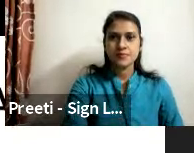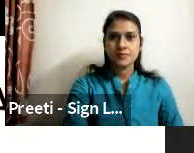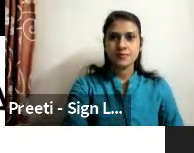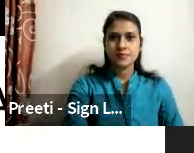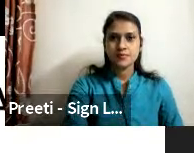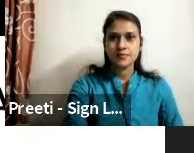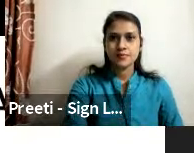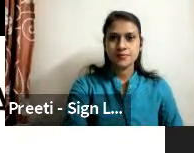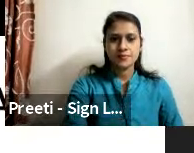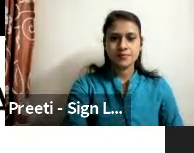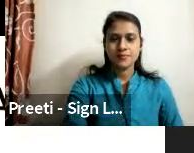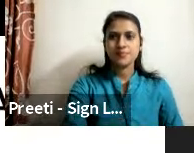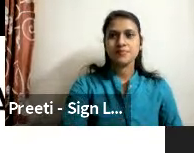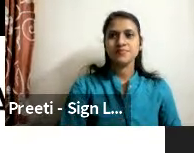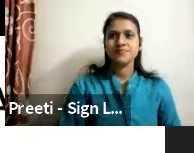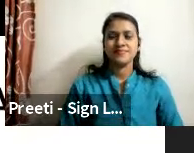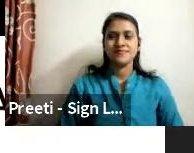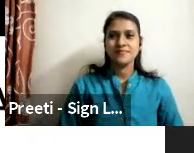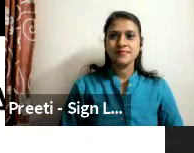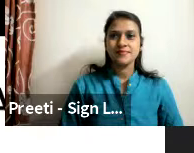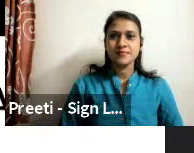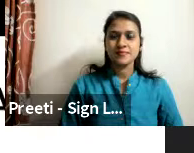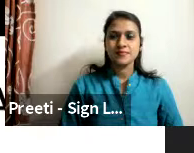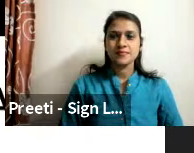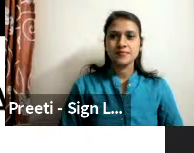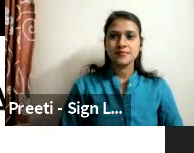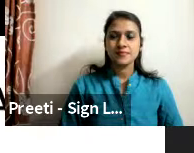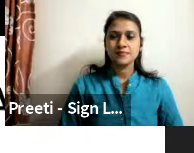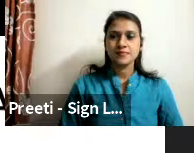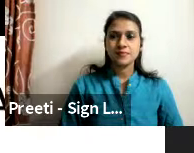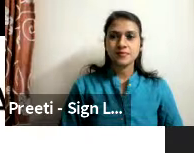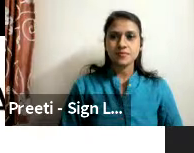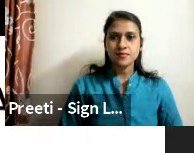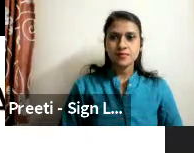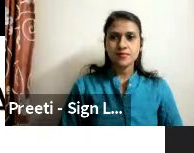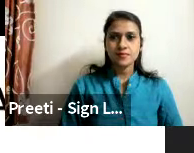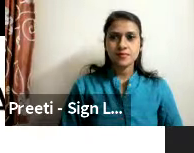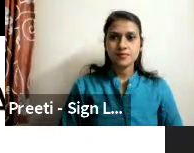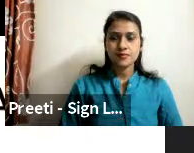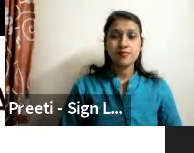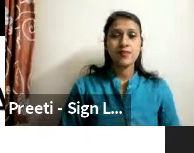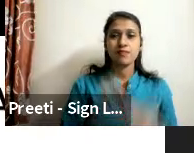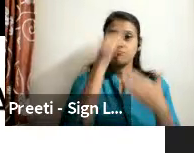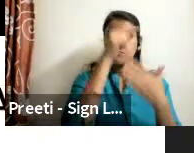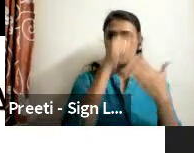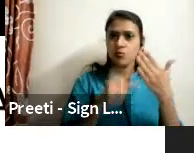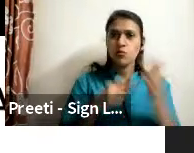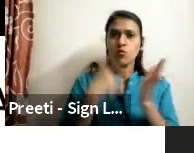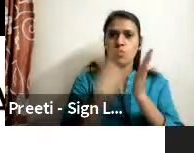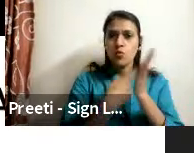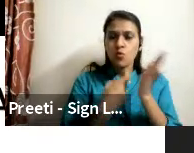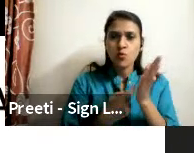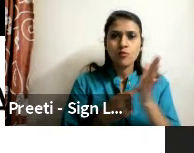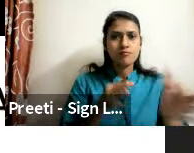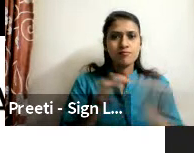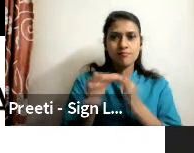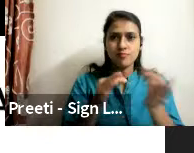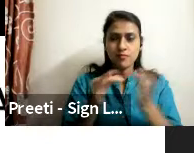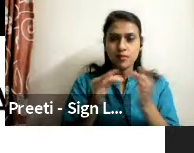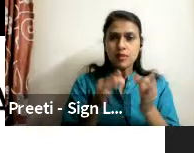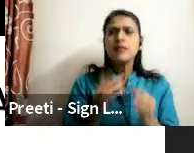Go ahead, please. Okay. So further with the instructions, like we are to do